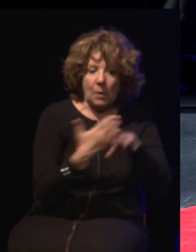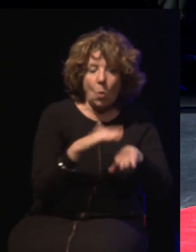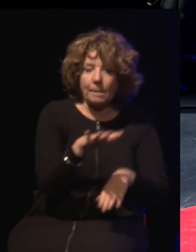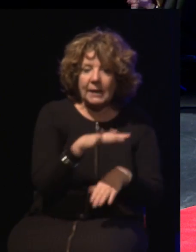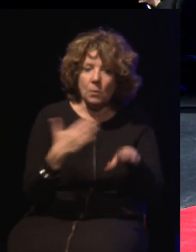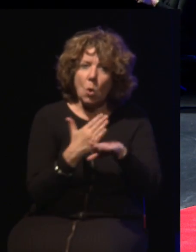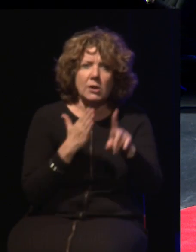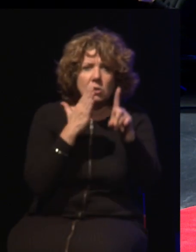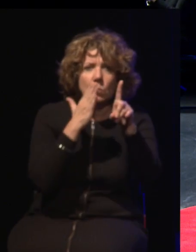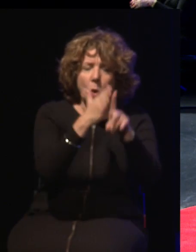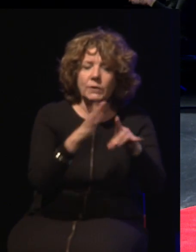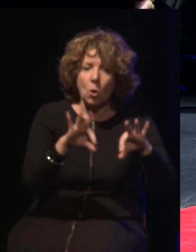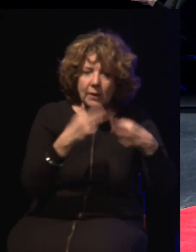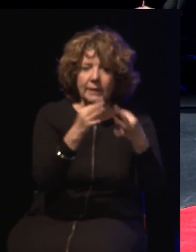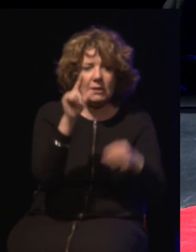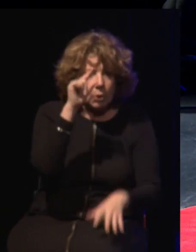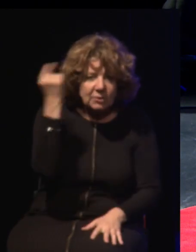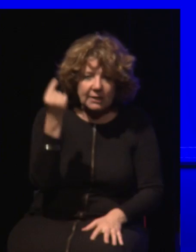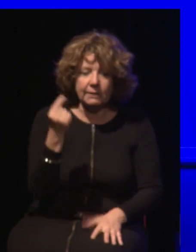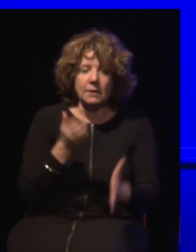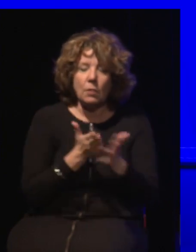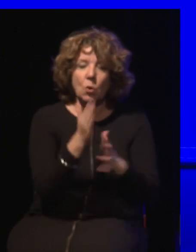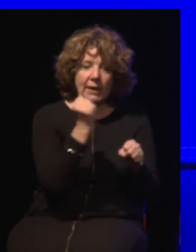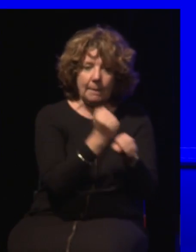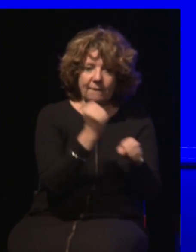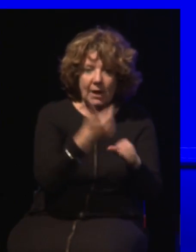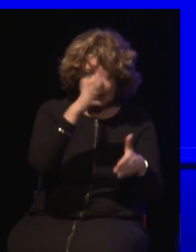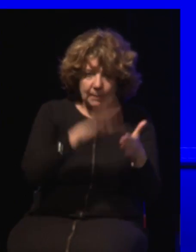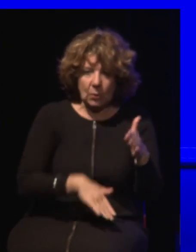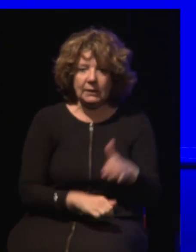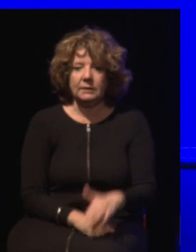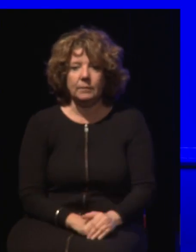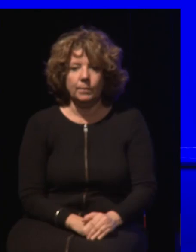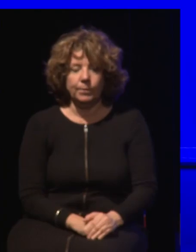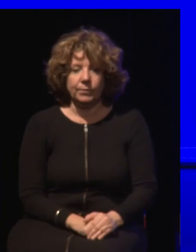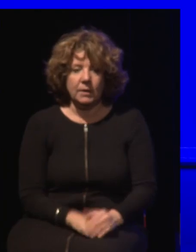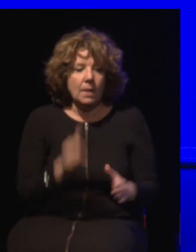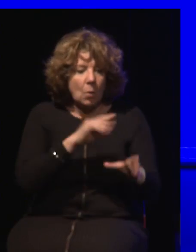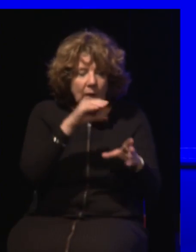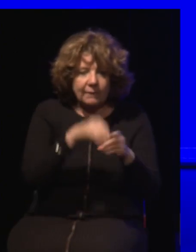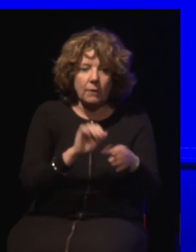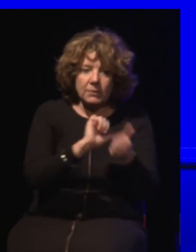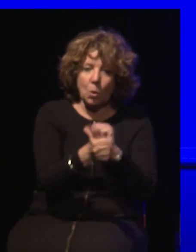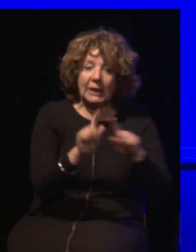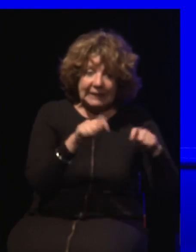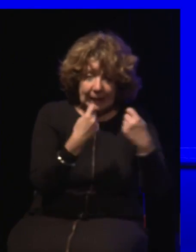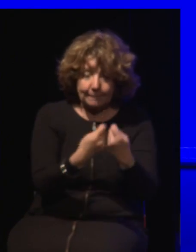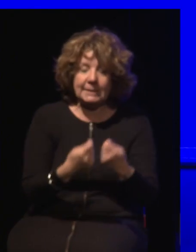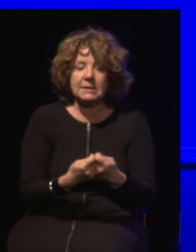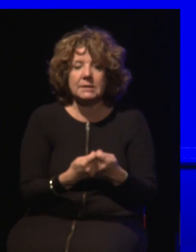through a gamified experience. They will involve sporting teams, rewarding ongoing training effort and team